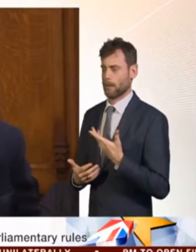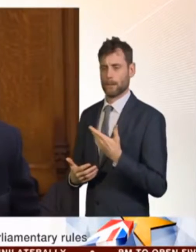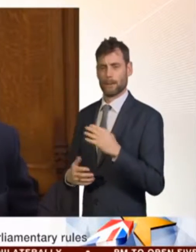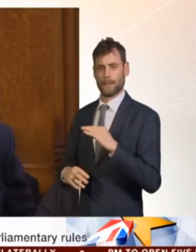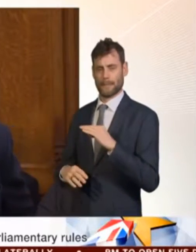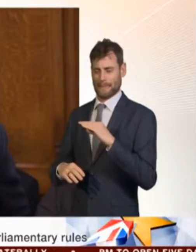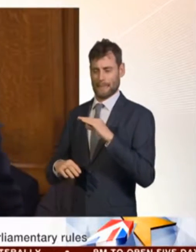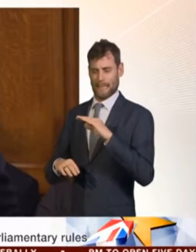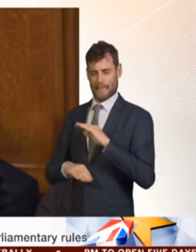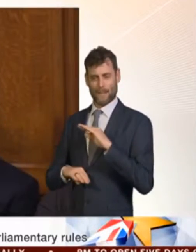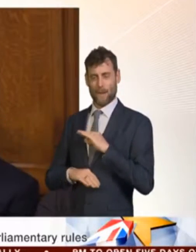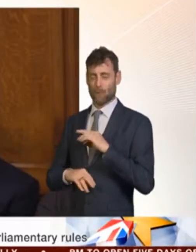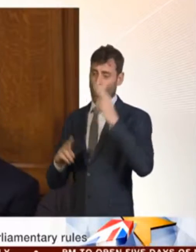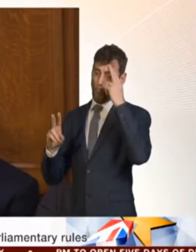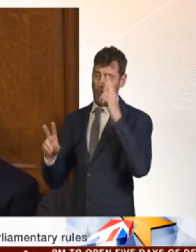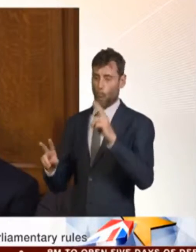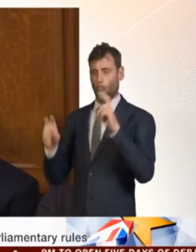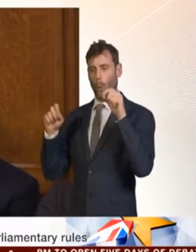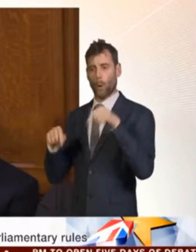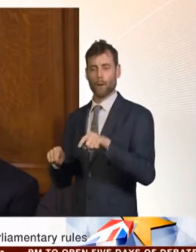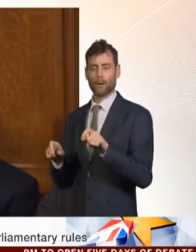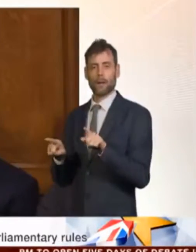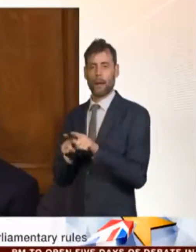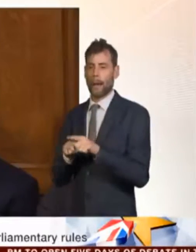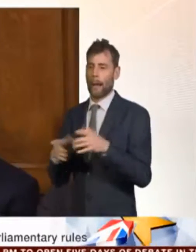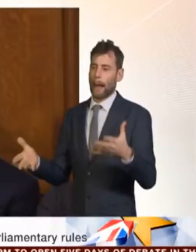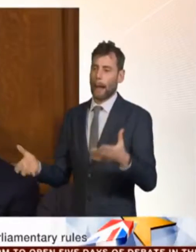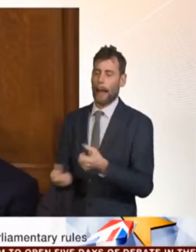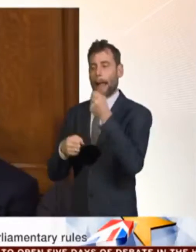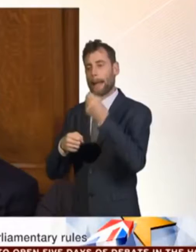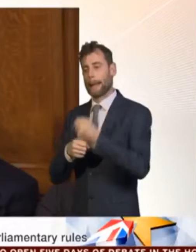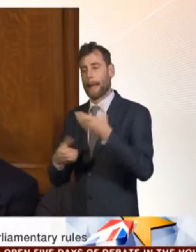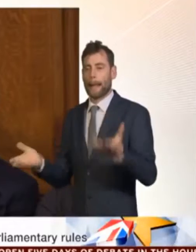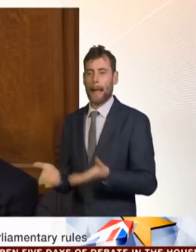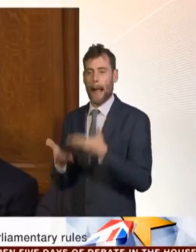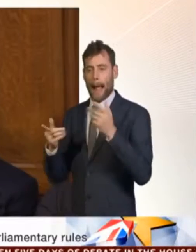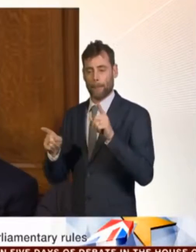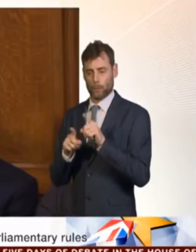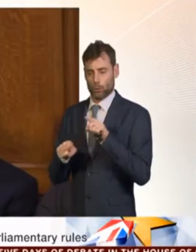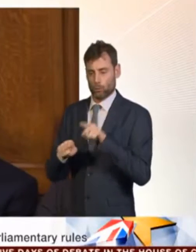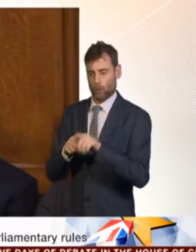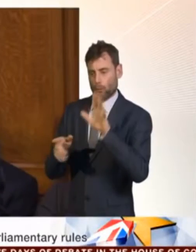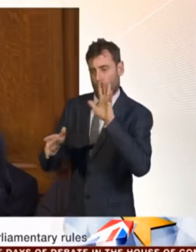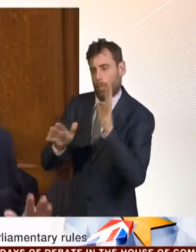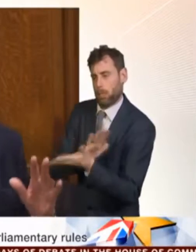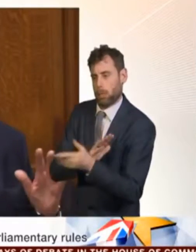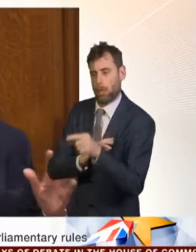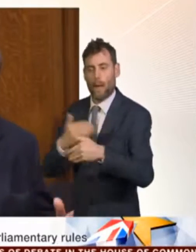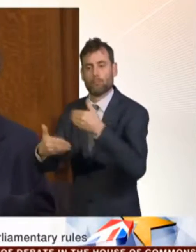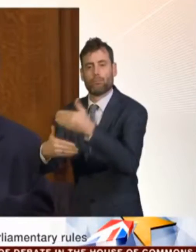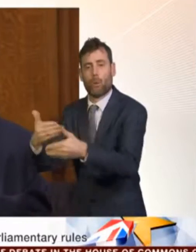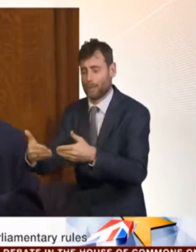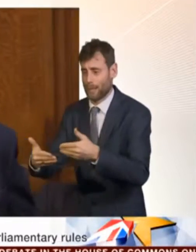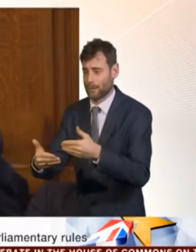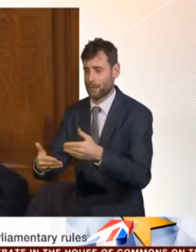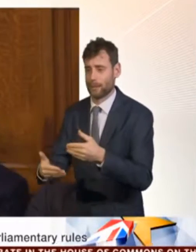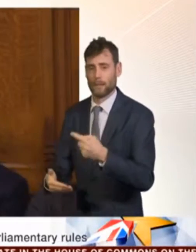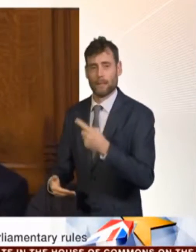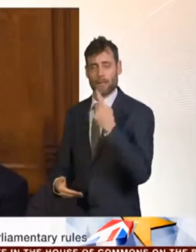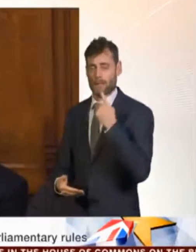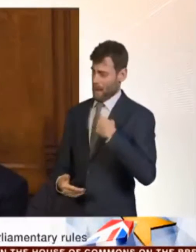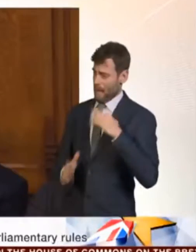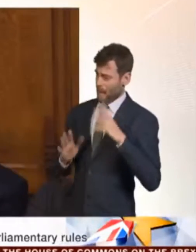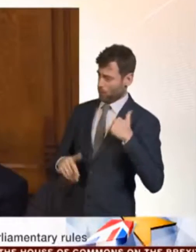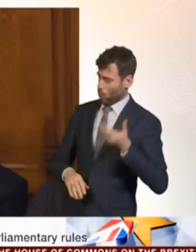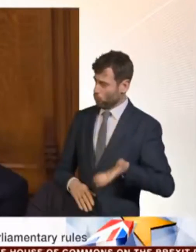parlour game, that we were told to stop messing around with the process. I have to say, and to grow up, I have to